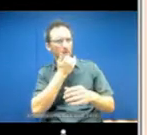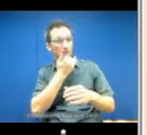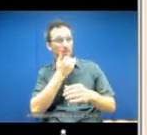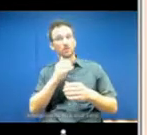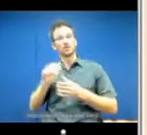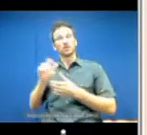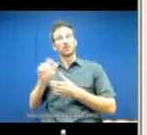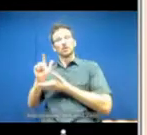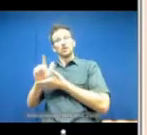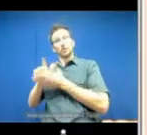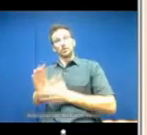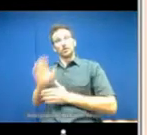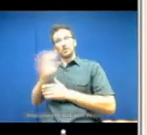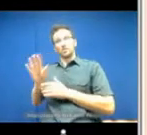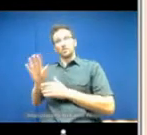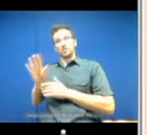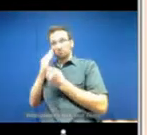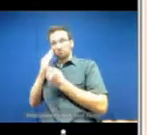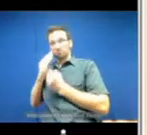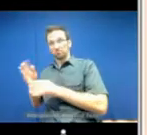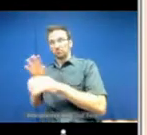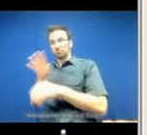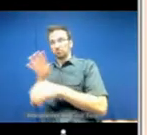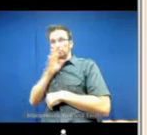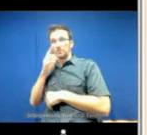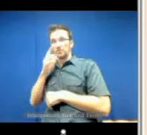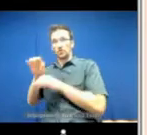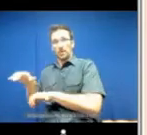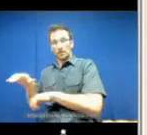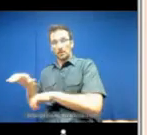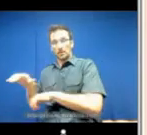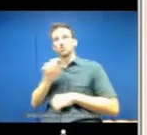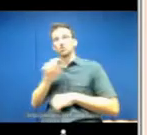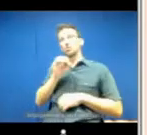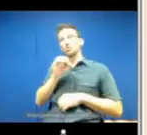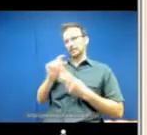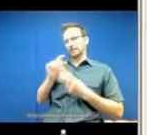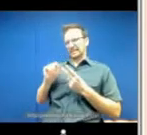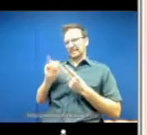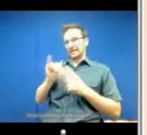record, or is the TI sworn in and make a comment?